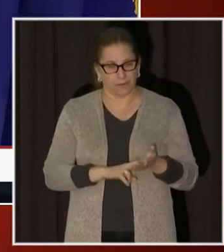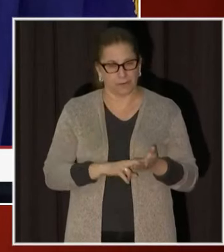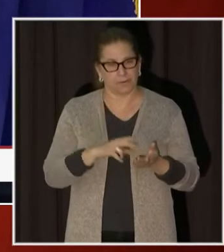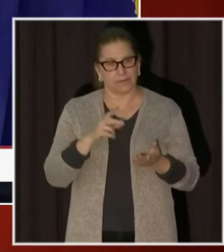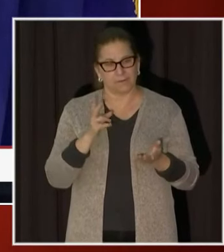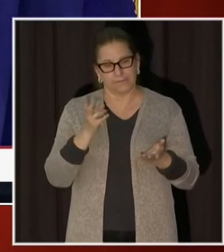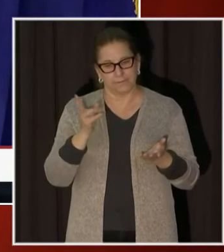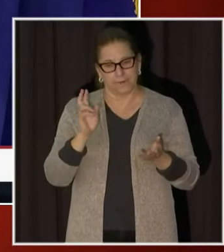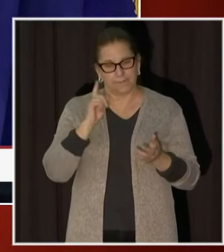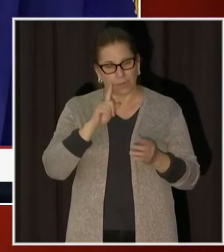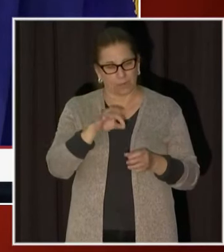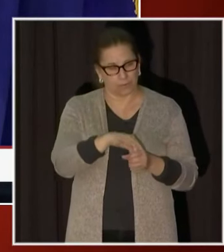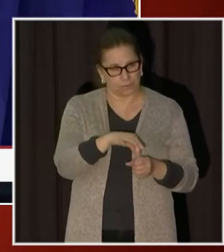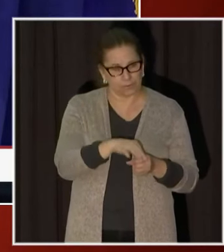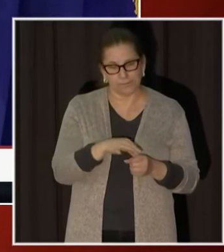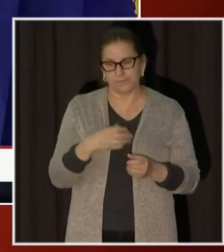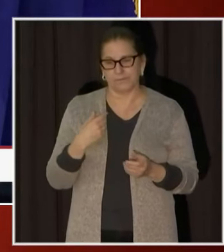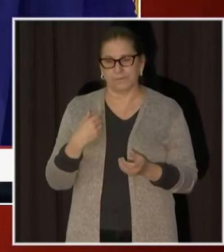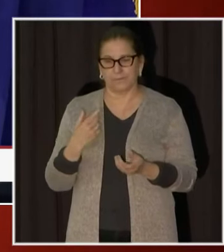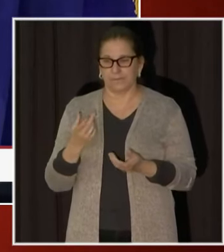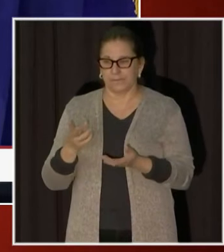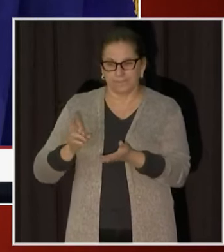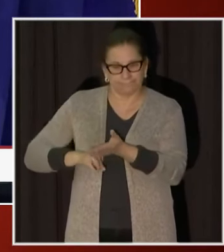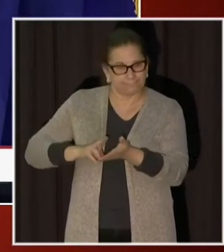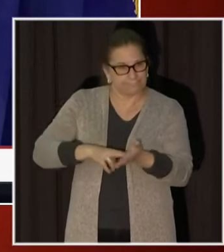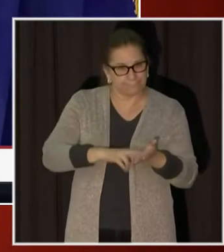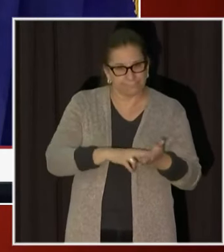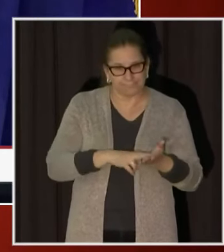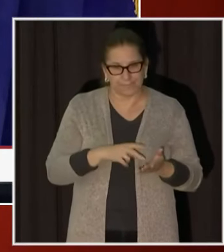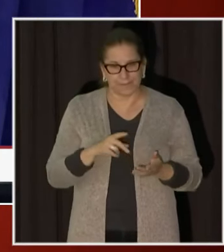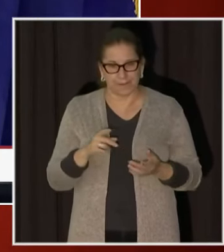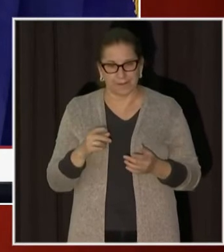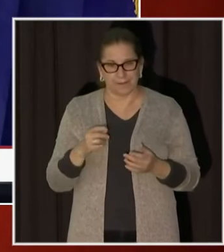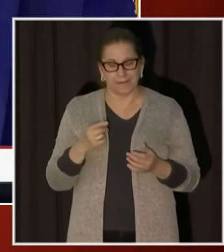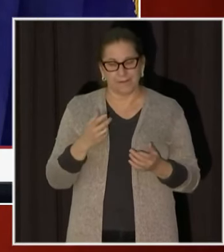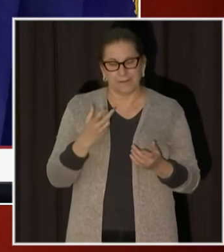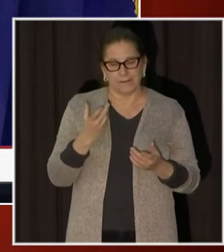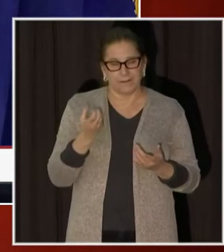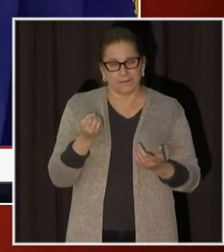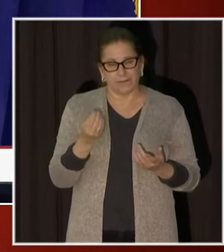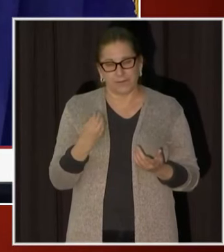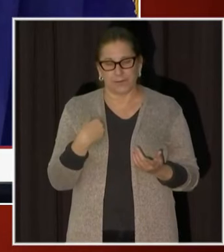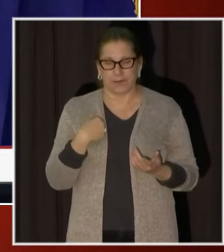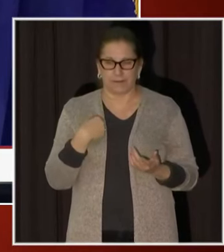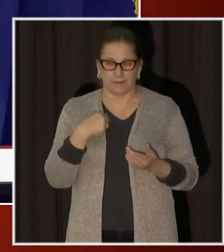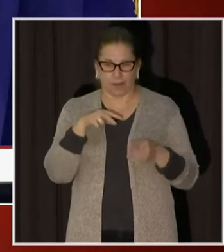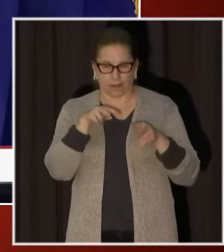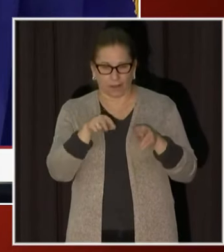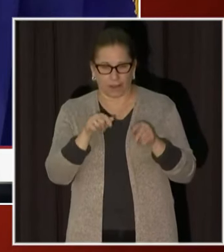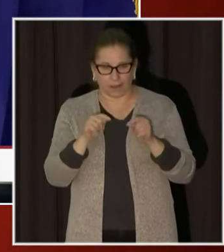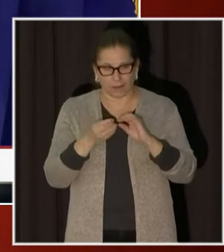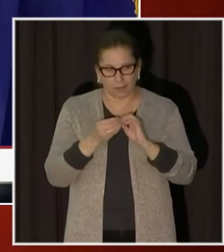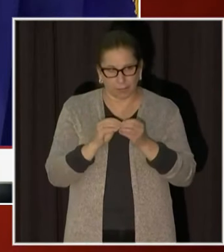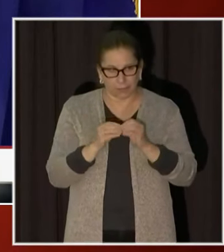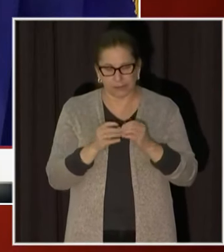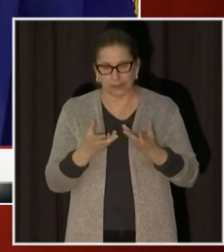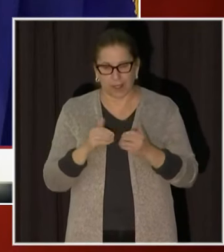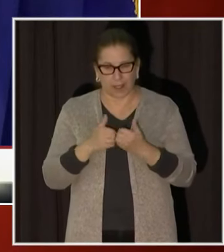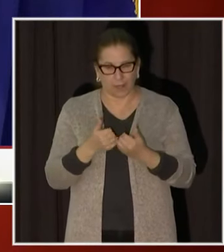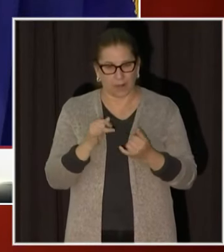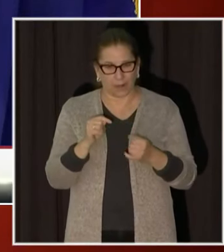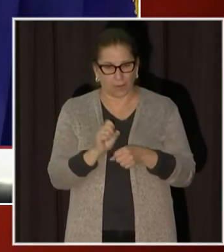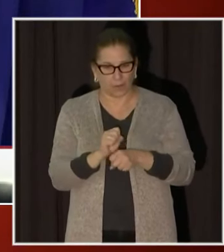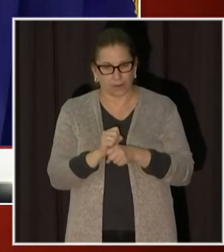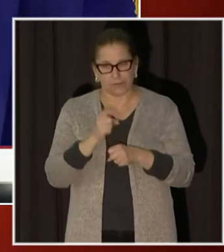on petitions, and it depends, the number of signatures depends upon the office. More for a citywide candidate